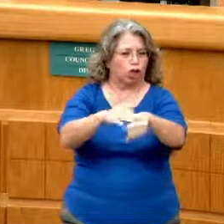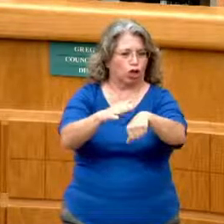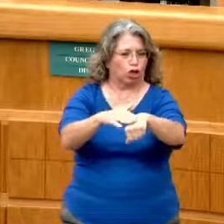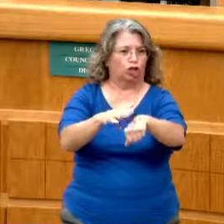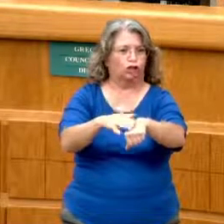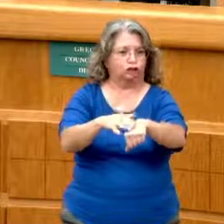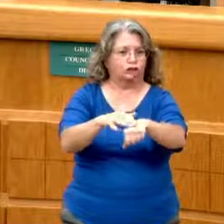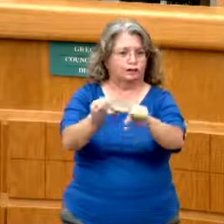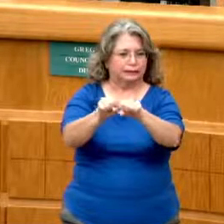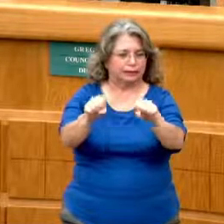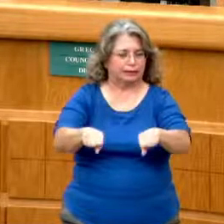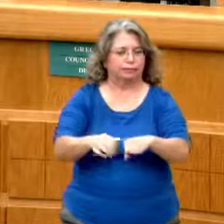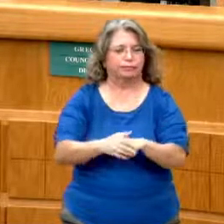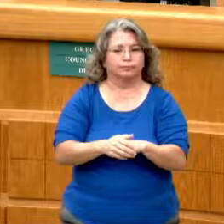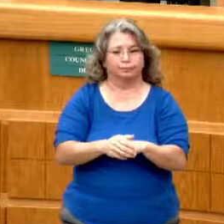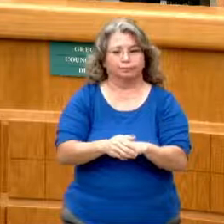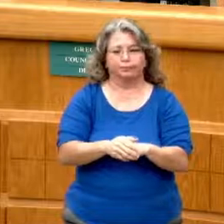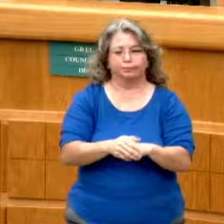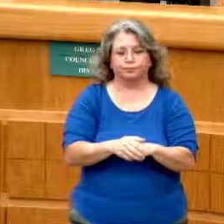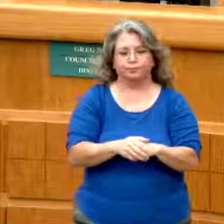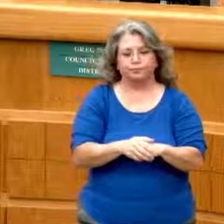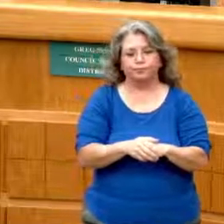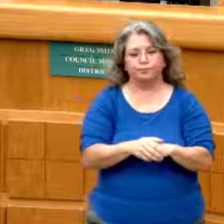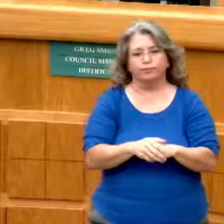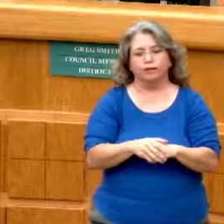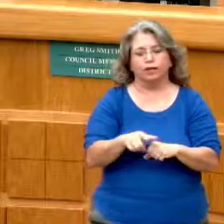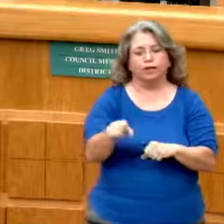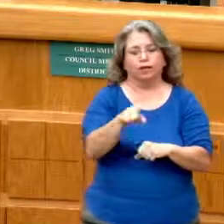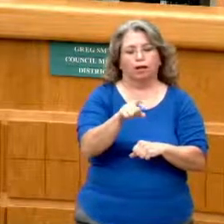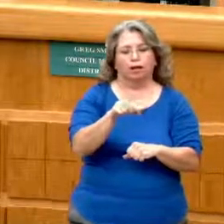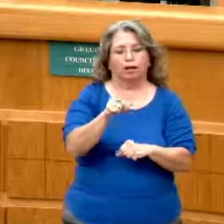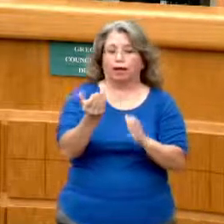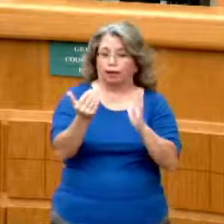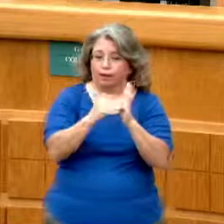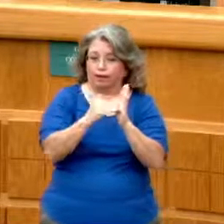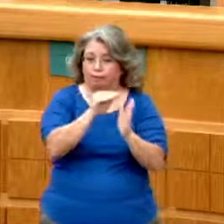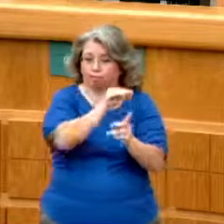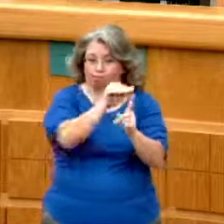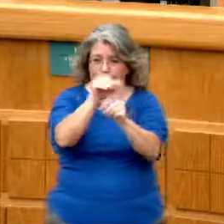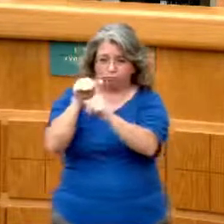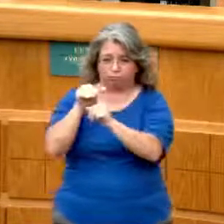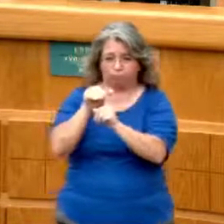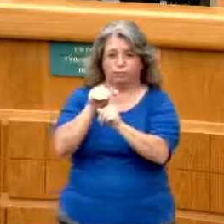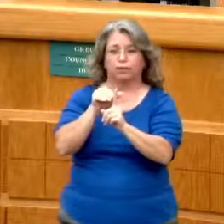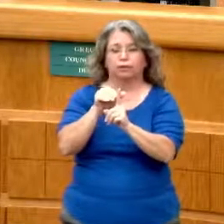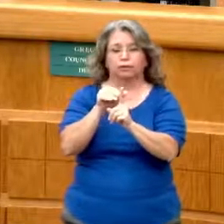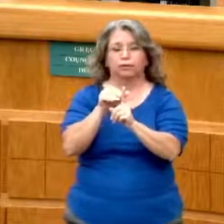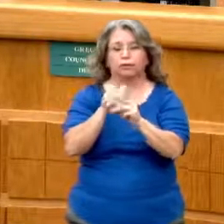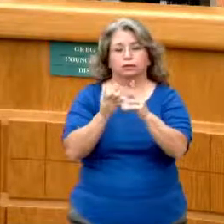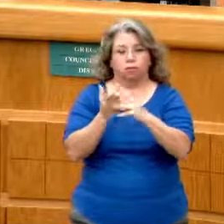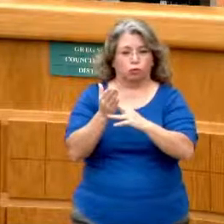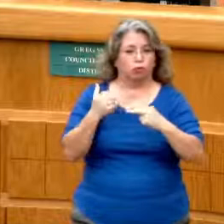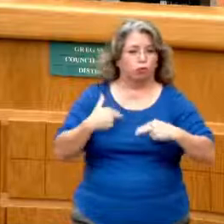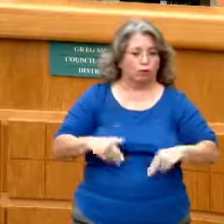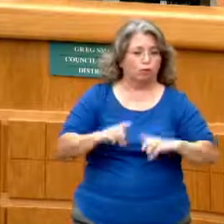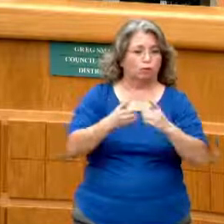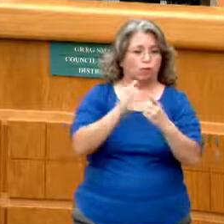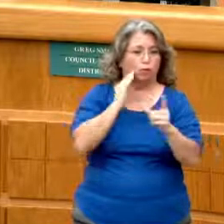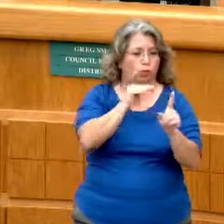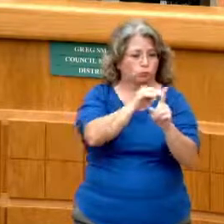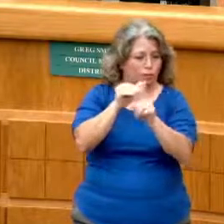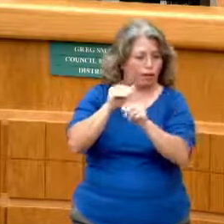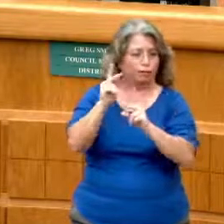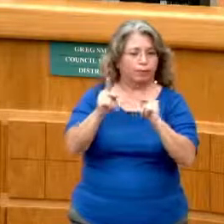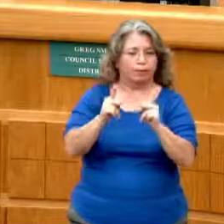the persons getting that vaccine. We want to remind people, and it will be done by the health district as well, to